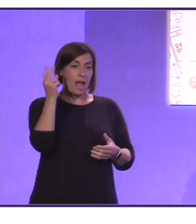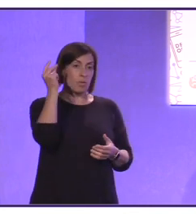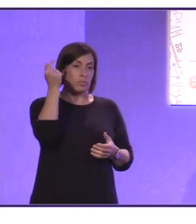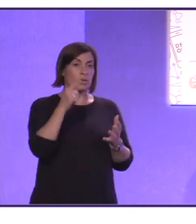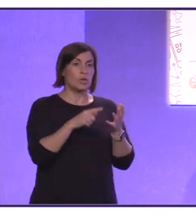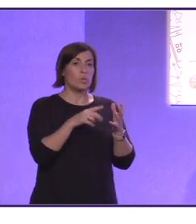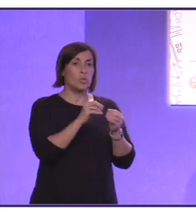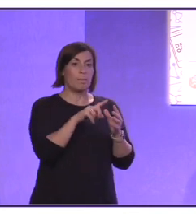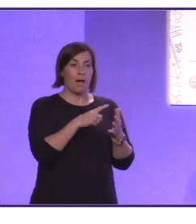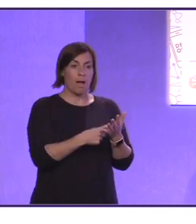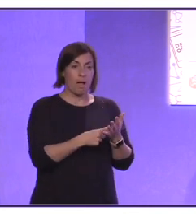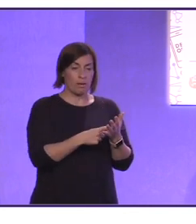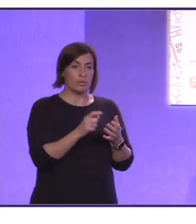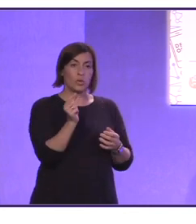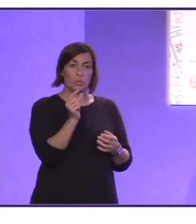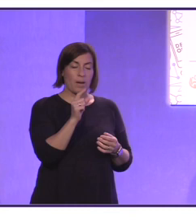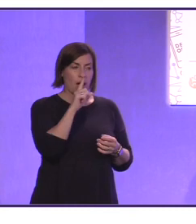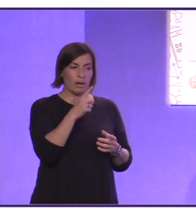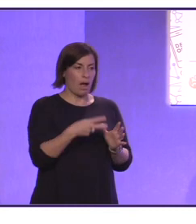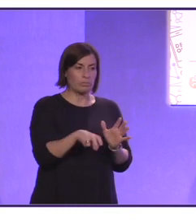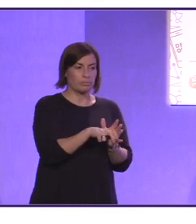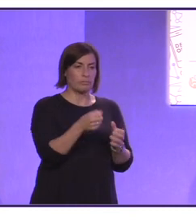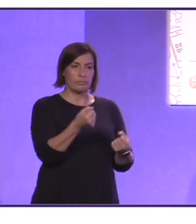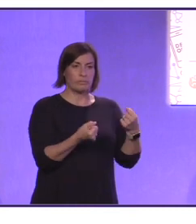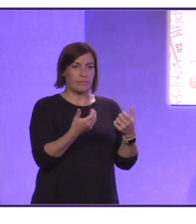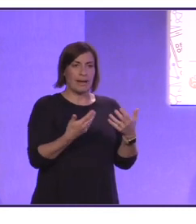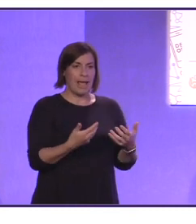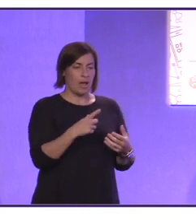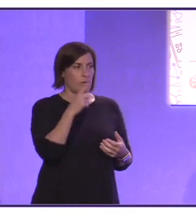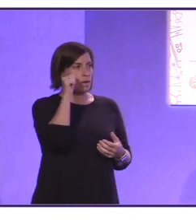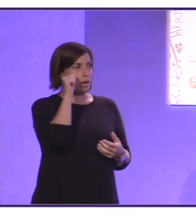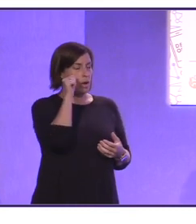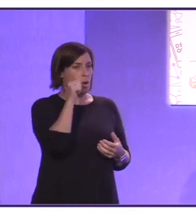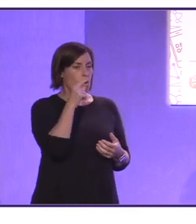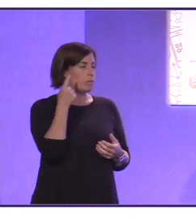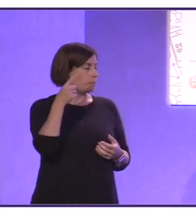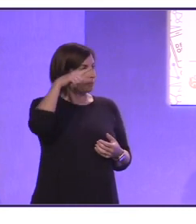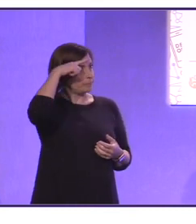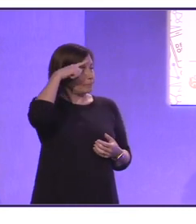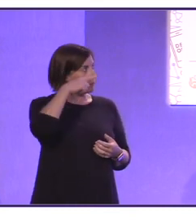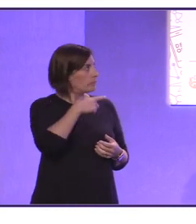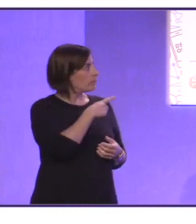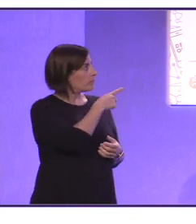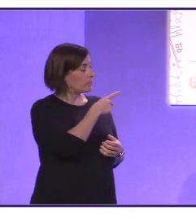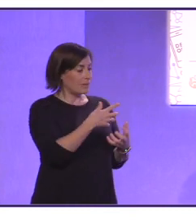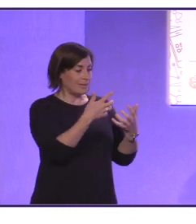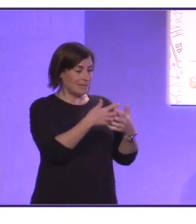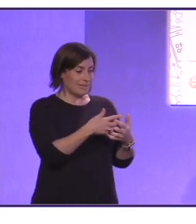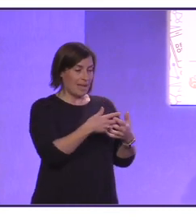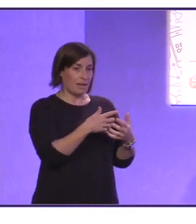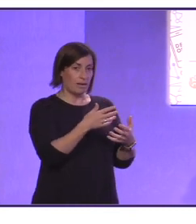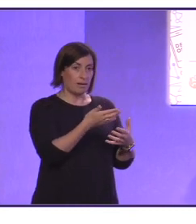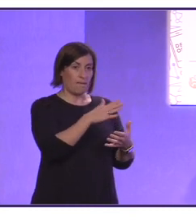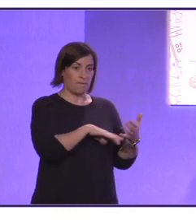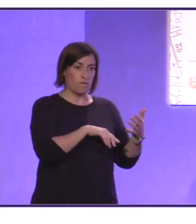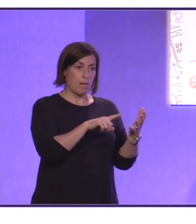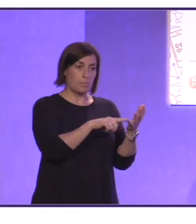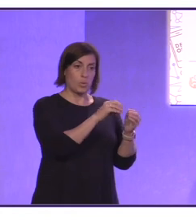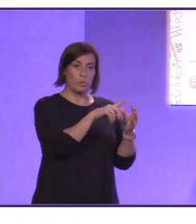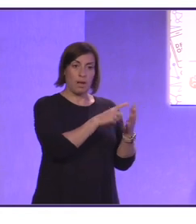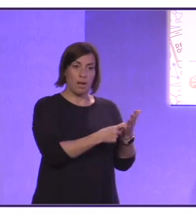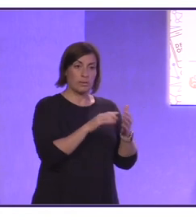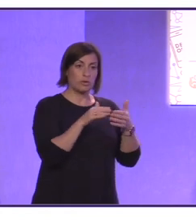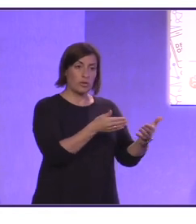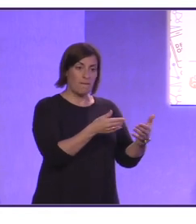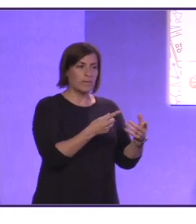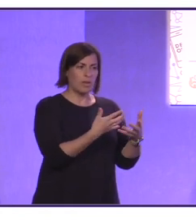this. Part of me still feels a bit conflicted knowing that the technology that's brought to bear this fantastic service, which is incredibly convenient, also did